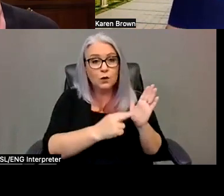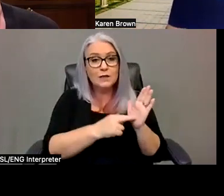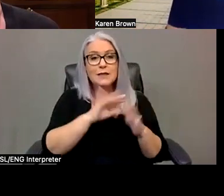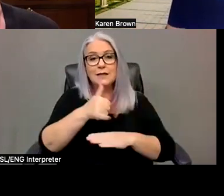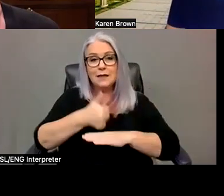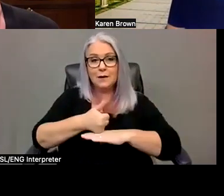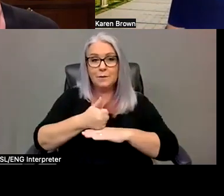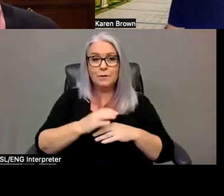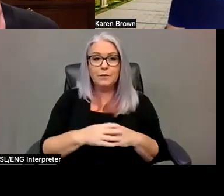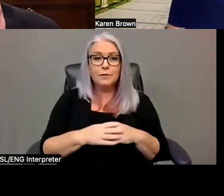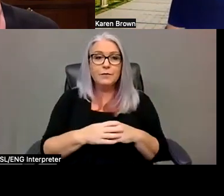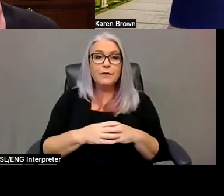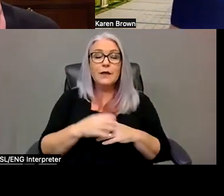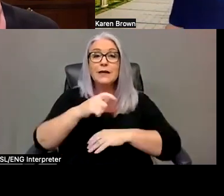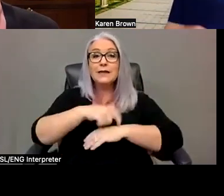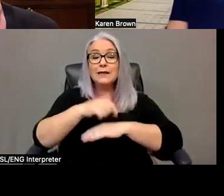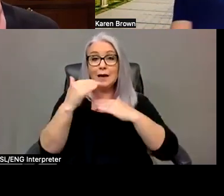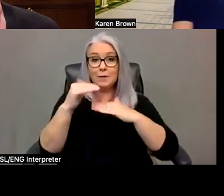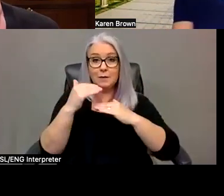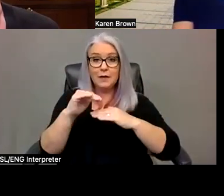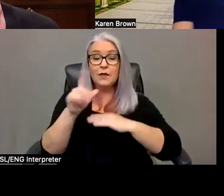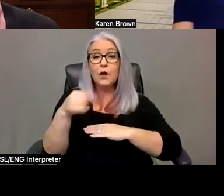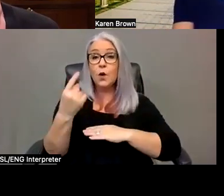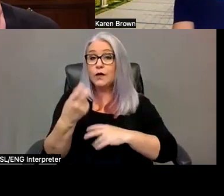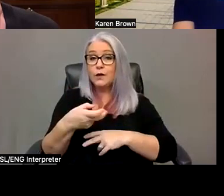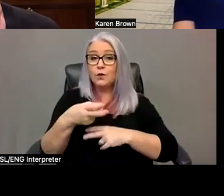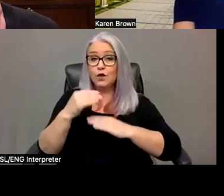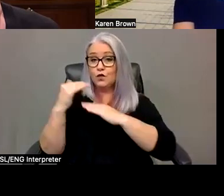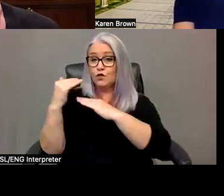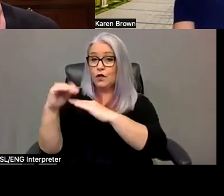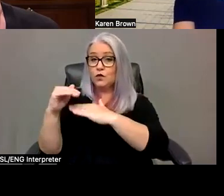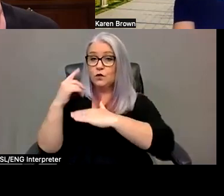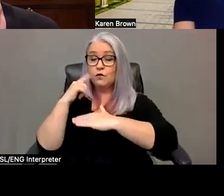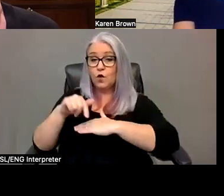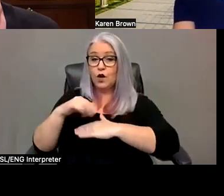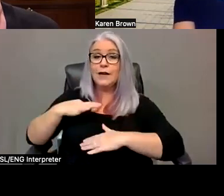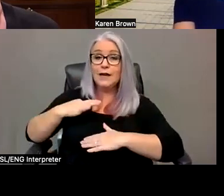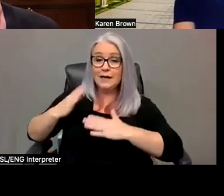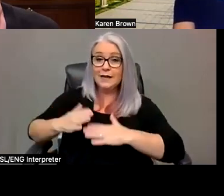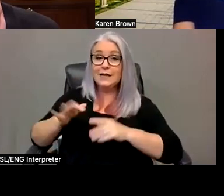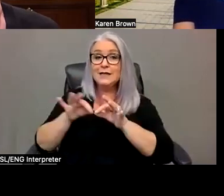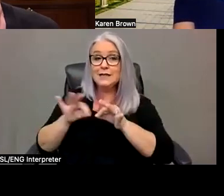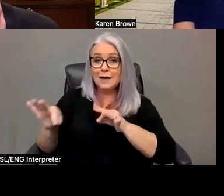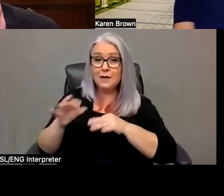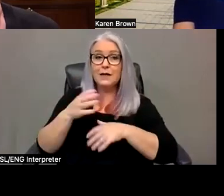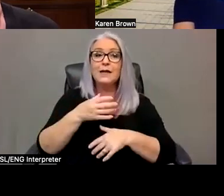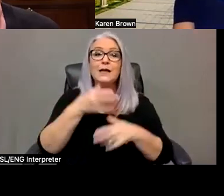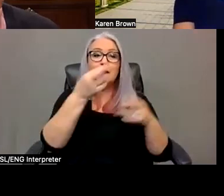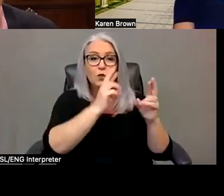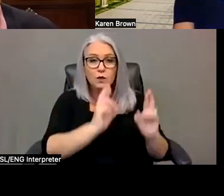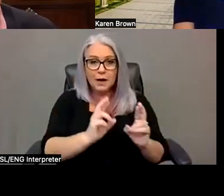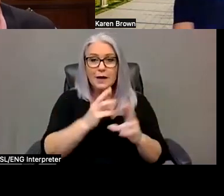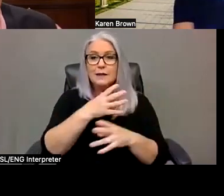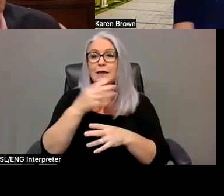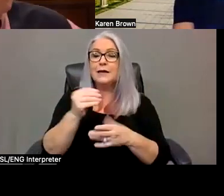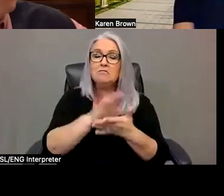Except for time limits, the only restriction on candidate statements and answers is respect and civility. And